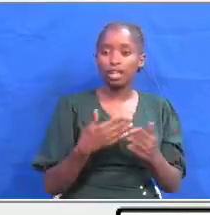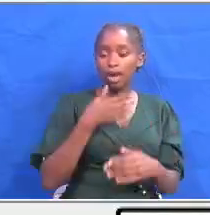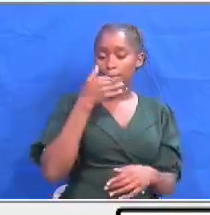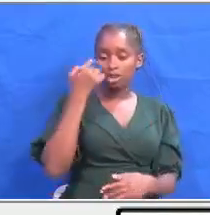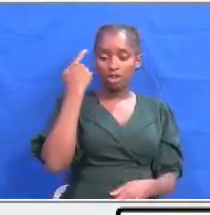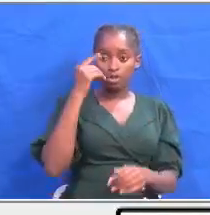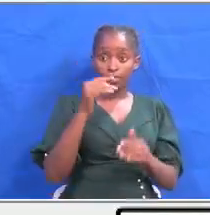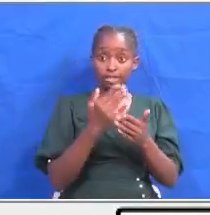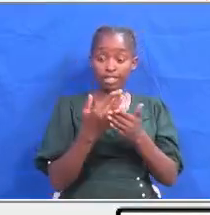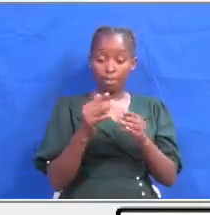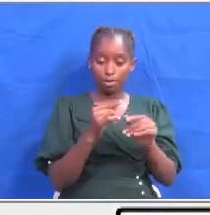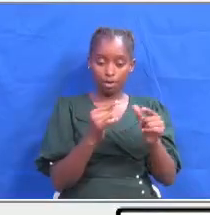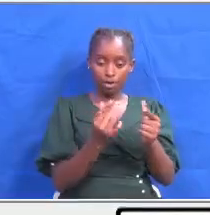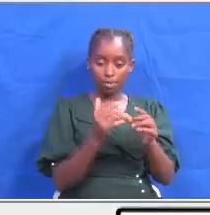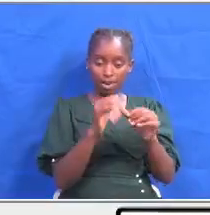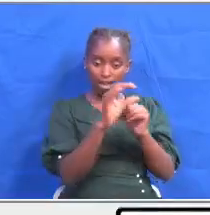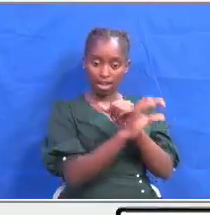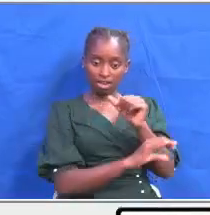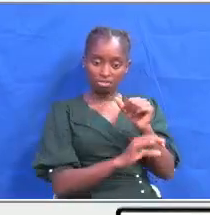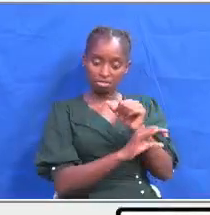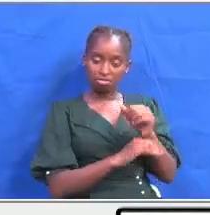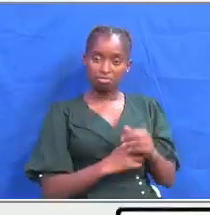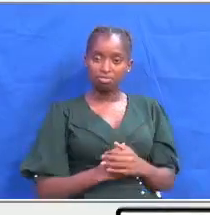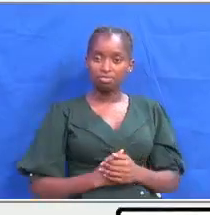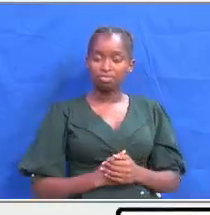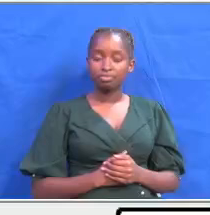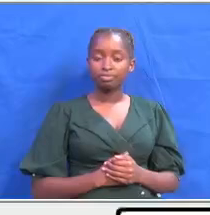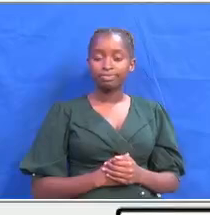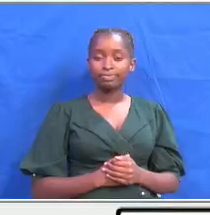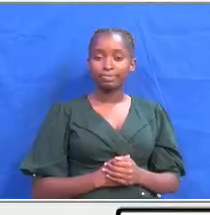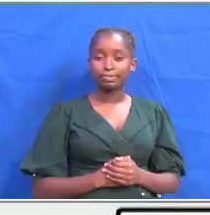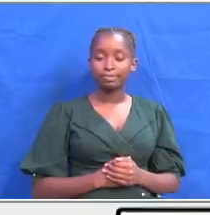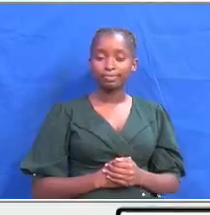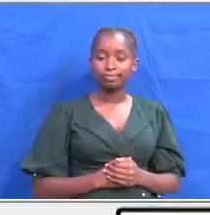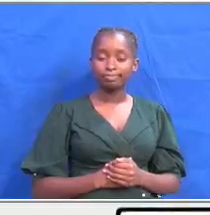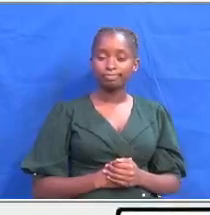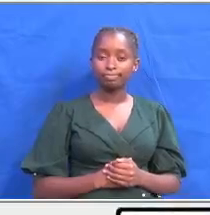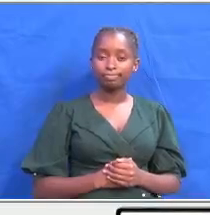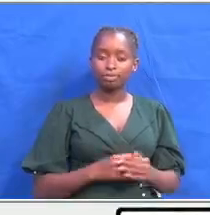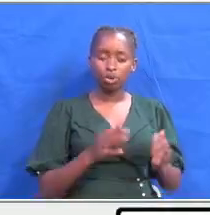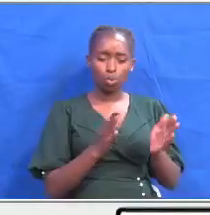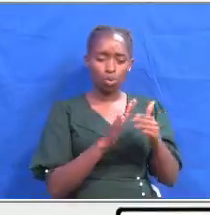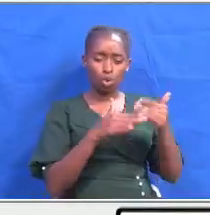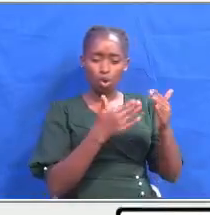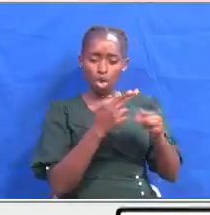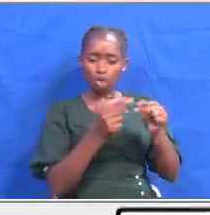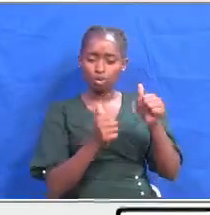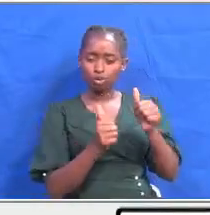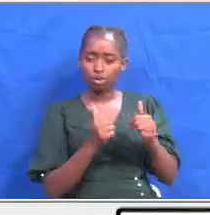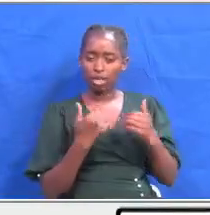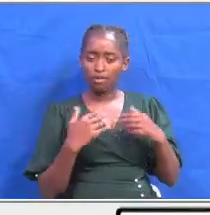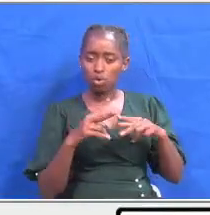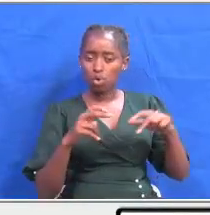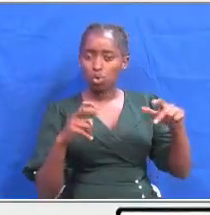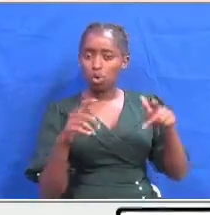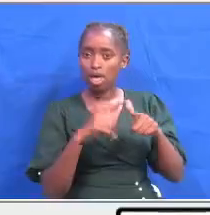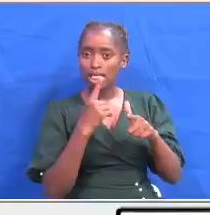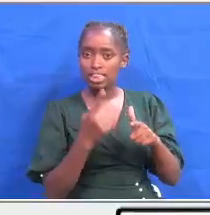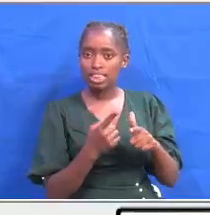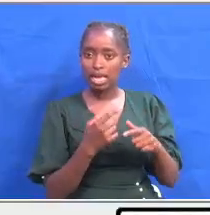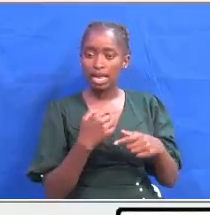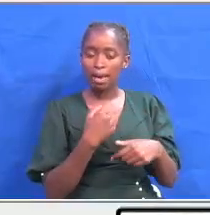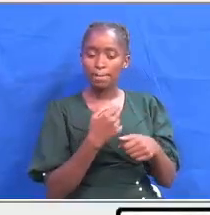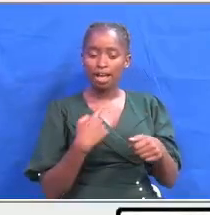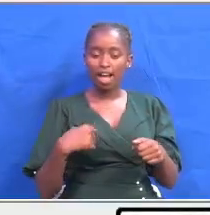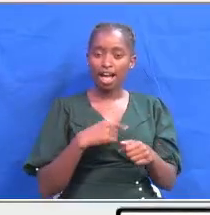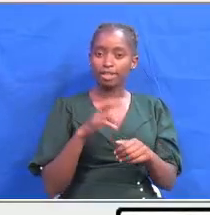certain section of the country. Is it a Murima problem? I mean, where does this then leave the mountain with all the names that we are seeing? No, but the names are there. Let me say this.